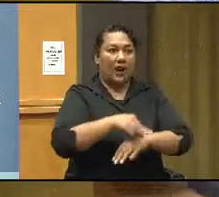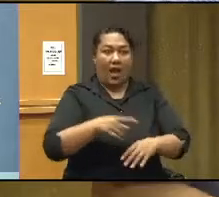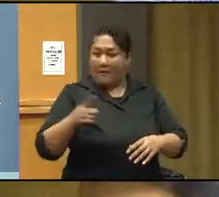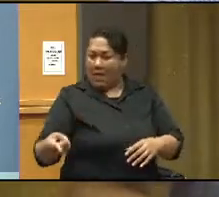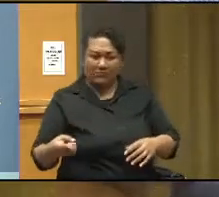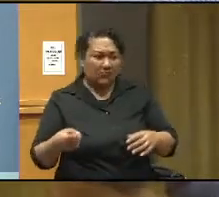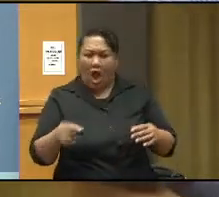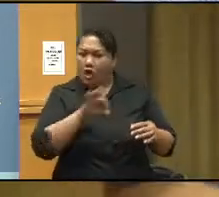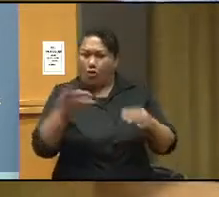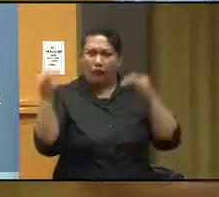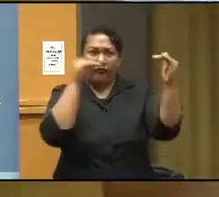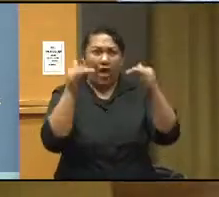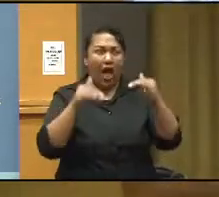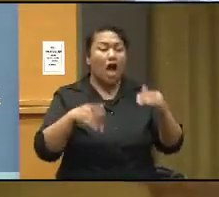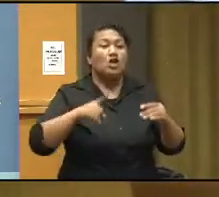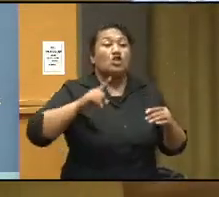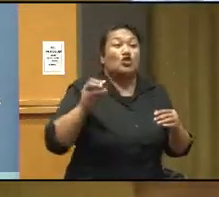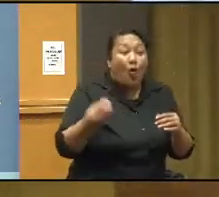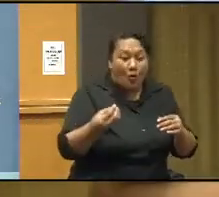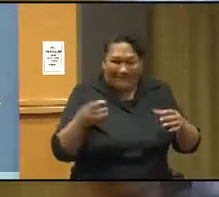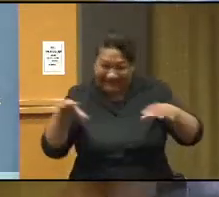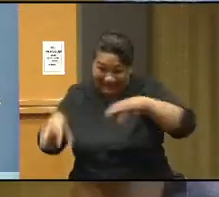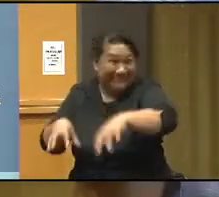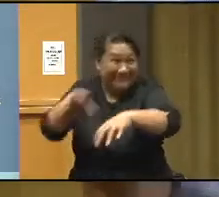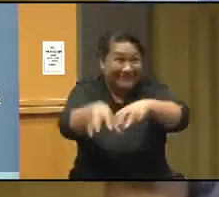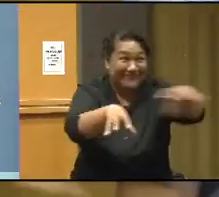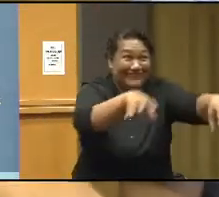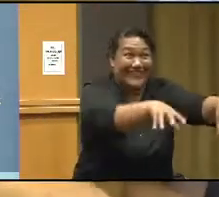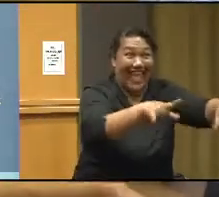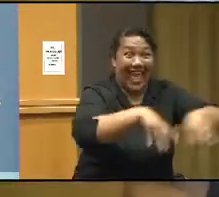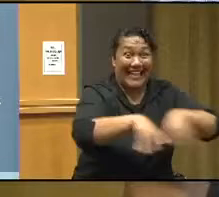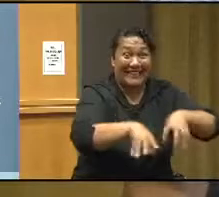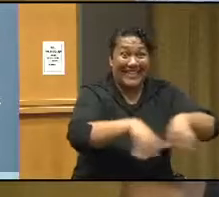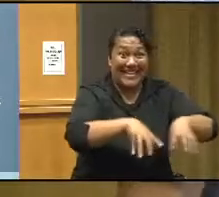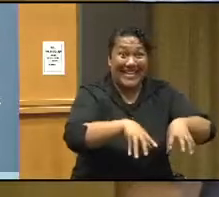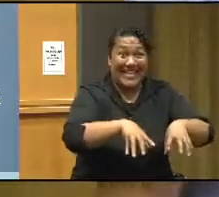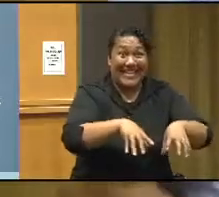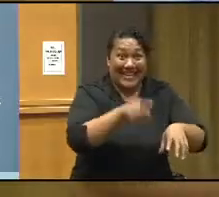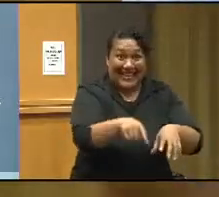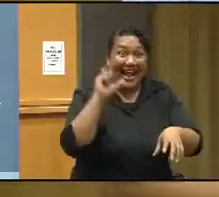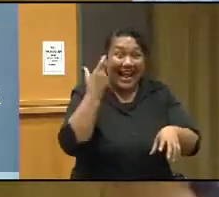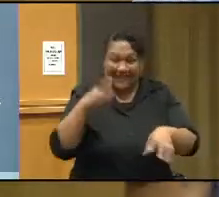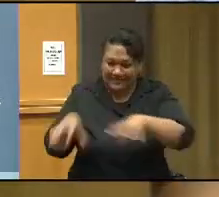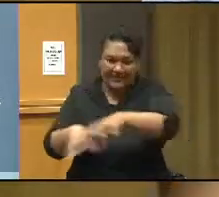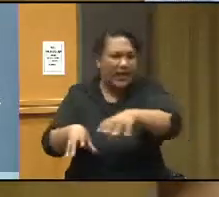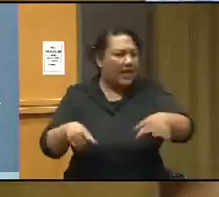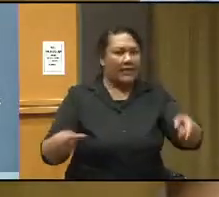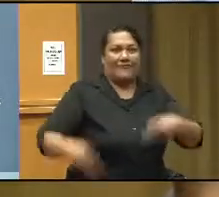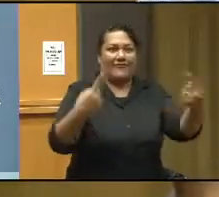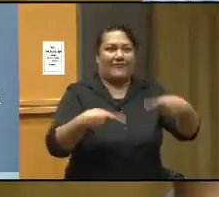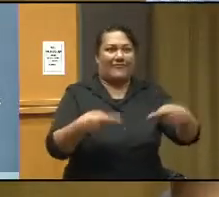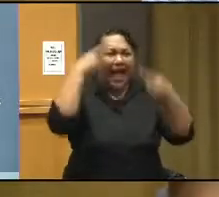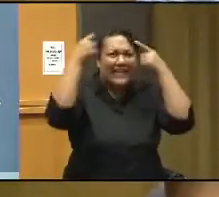pregnant and that's an exceptional case. So there has to be some flexibility of applying law in that case. So there are a lot of